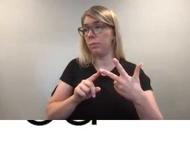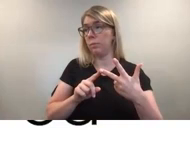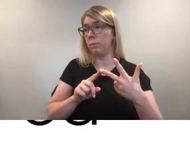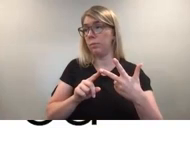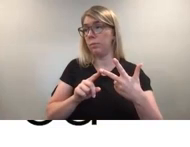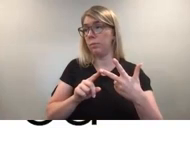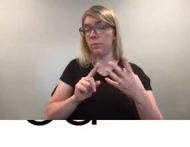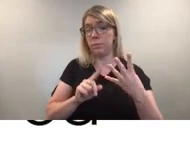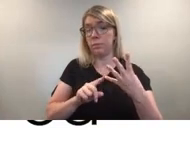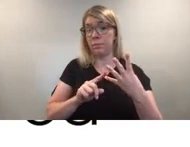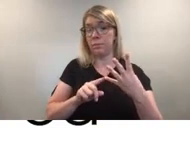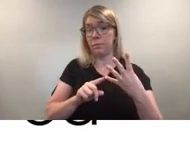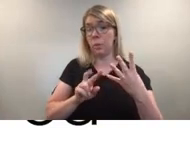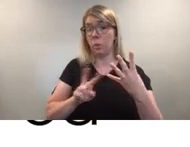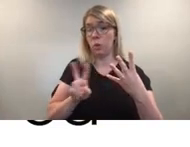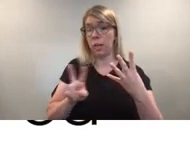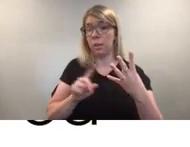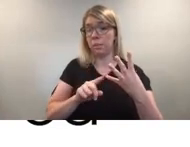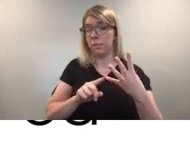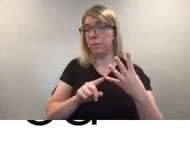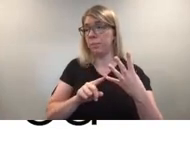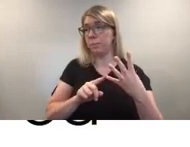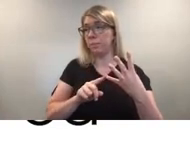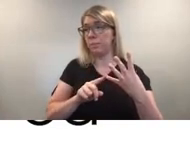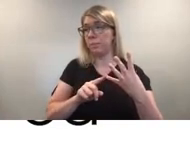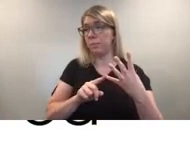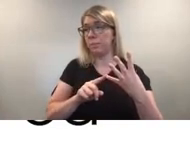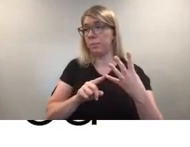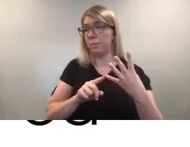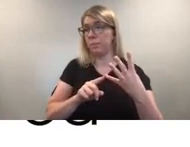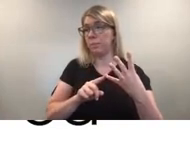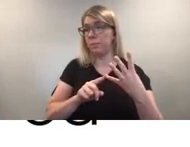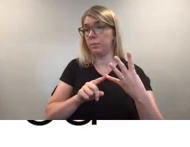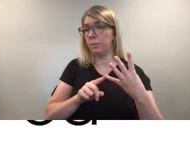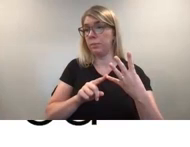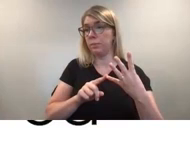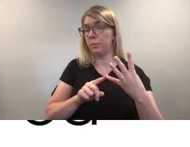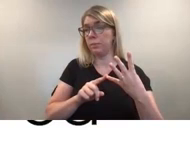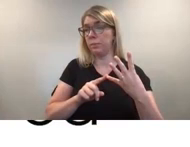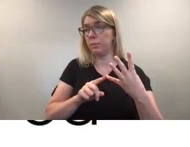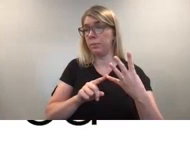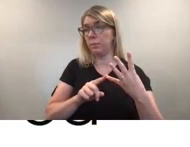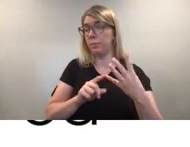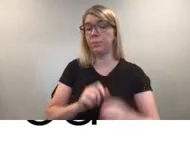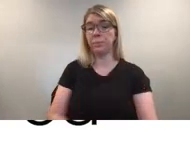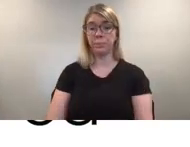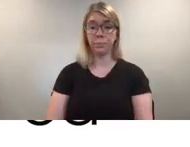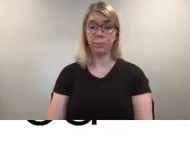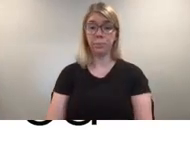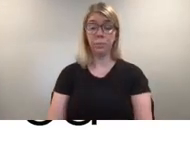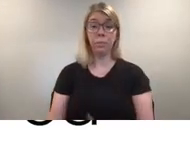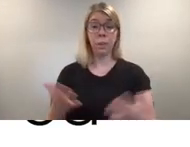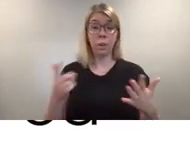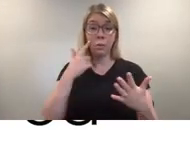remixed OER? And are students invited to openly license their new artifacts or revised, remixed OER? And for